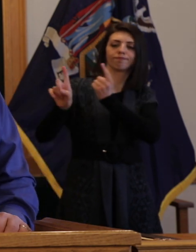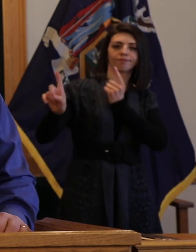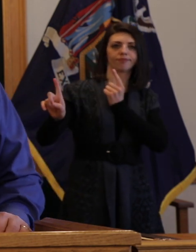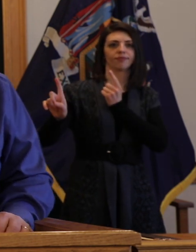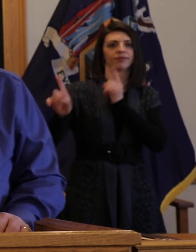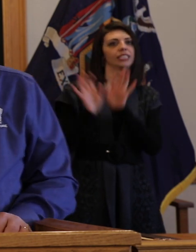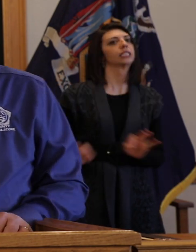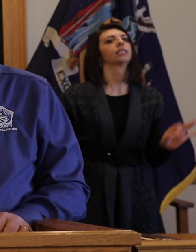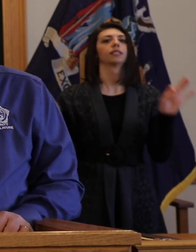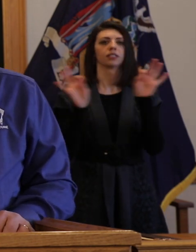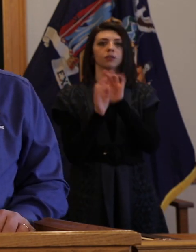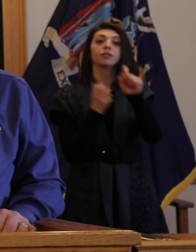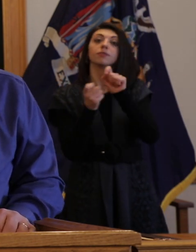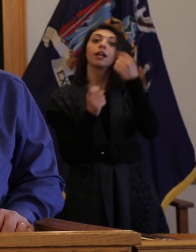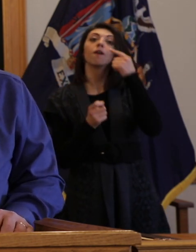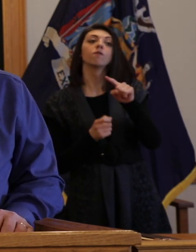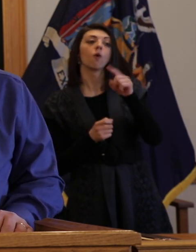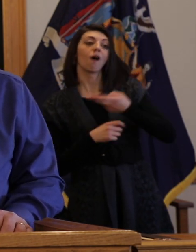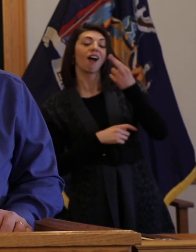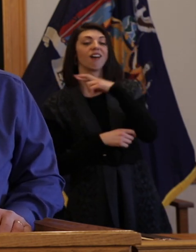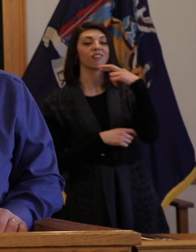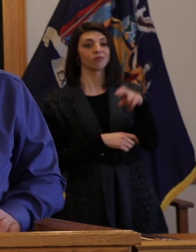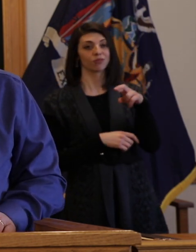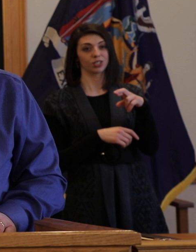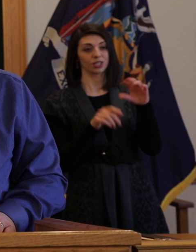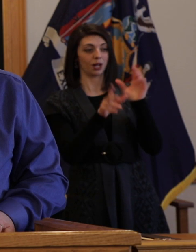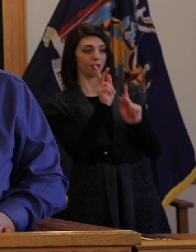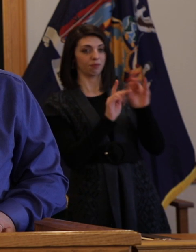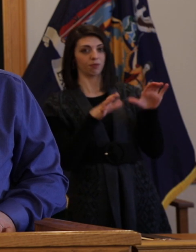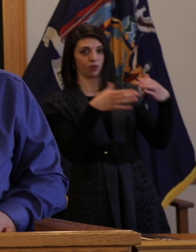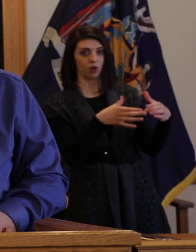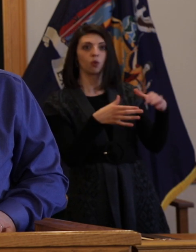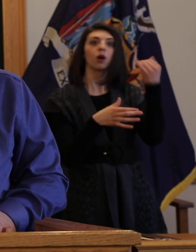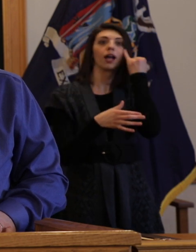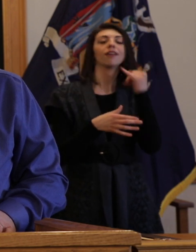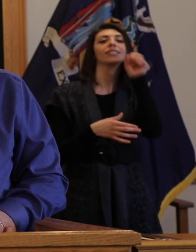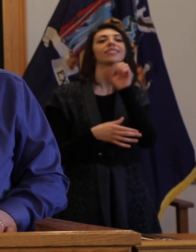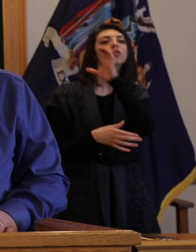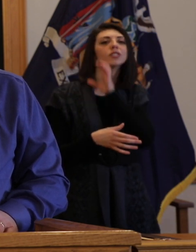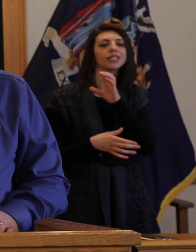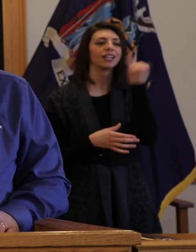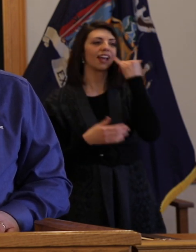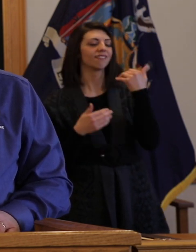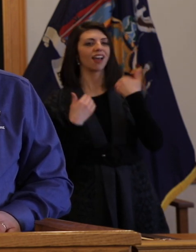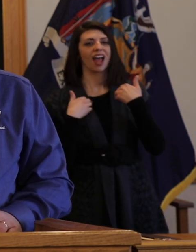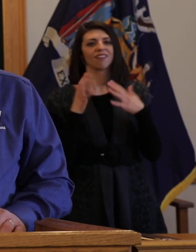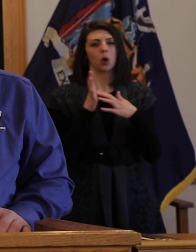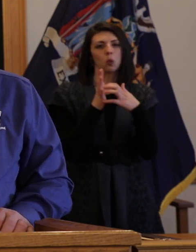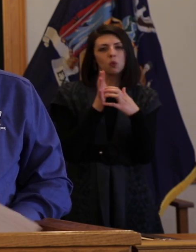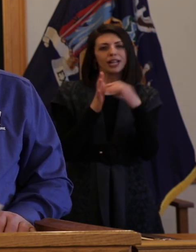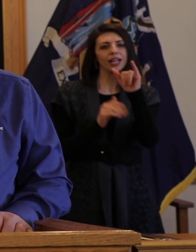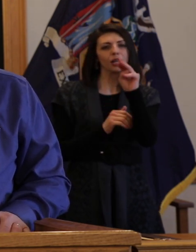is especially important for at-risk groups such as senior citizens, people with compromised immune systems, and people with underlying